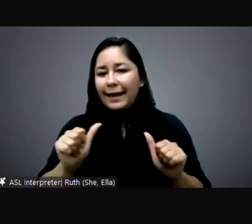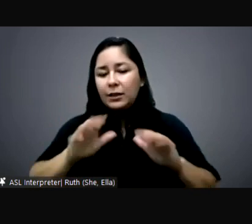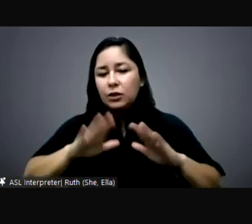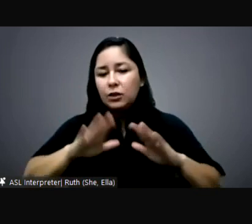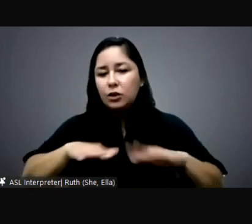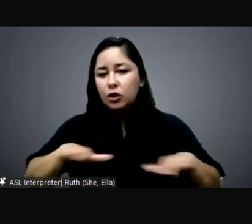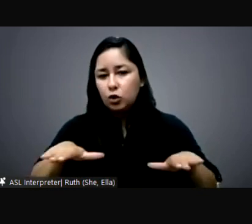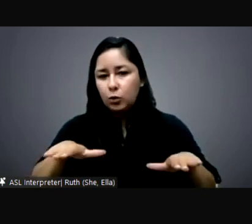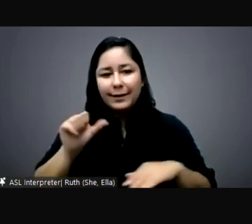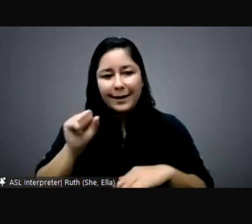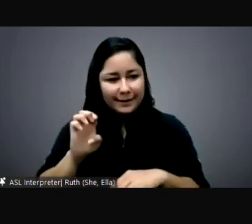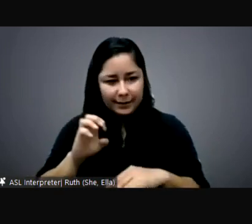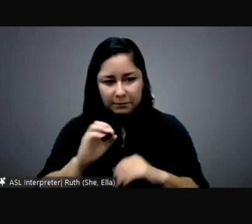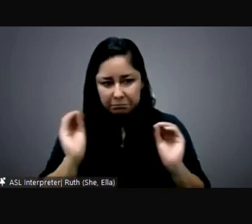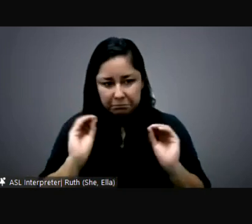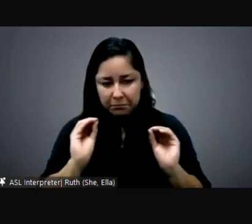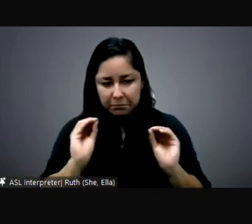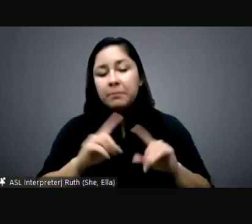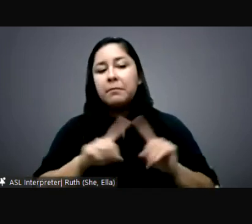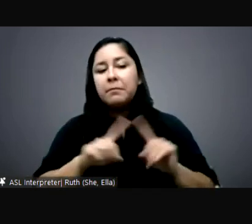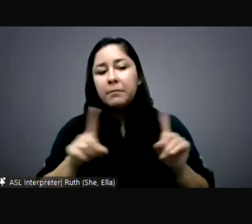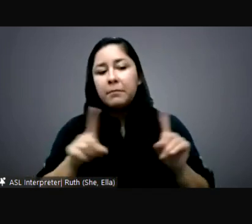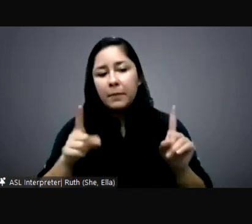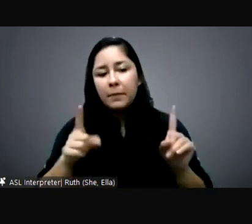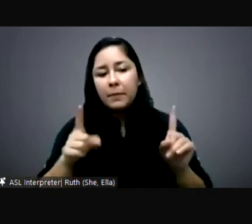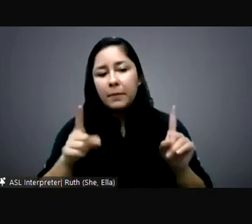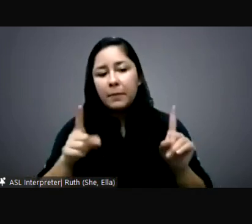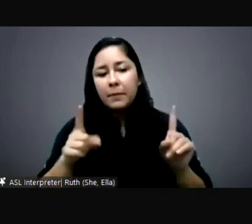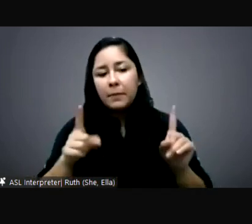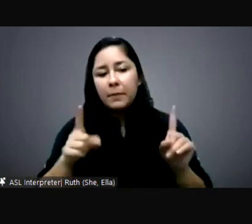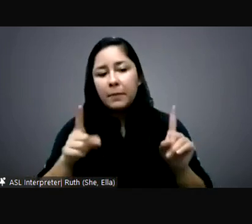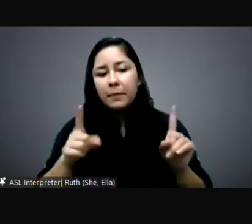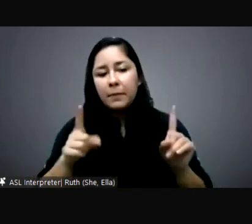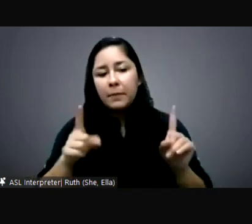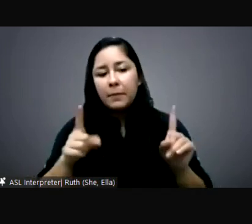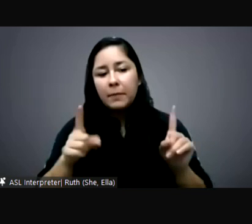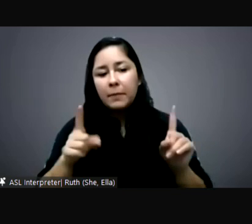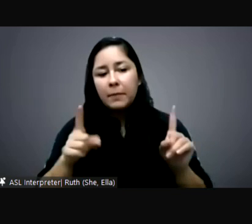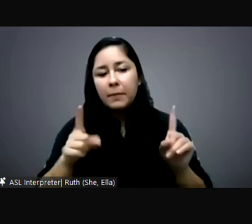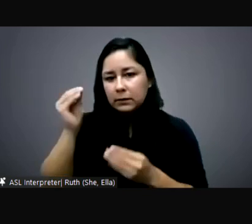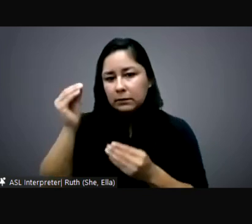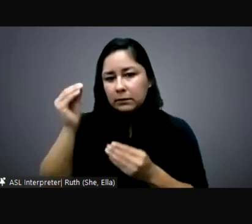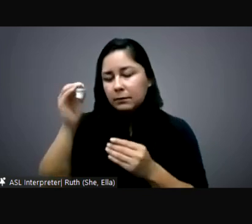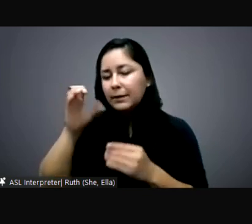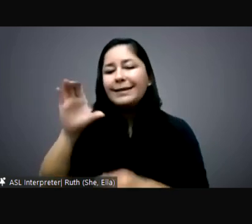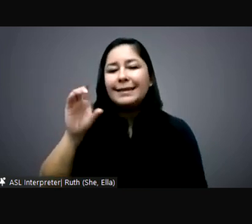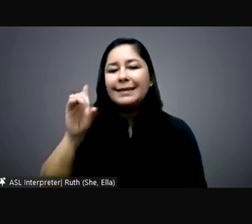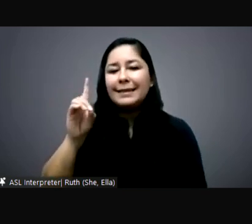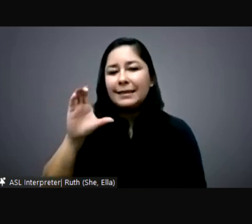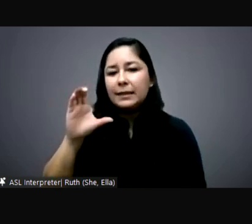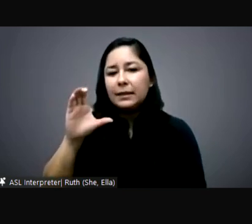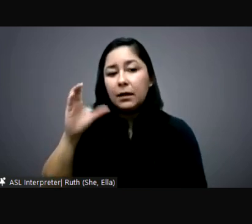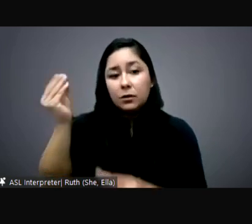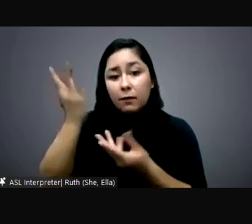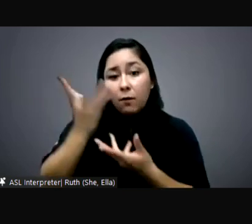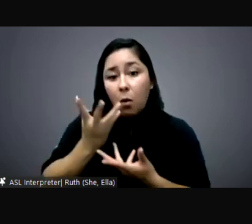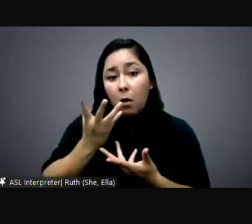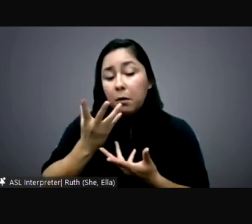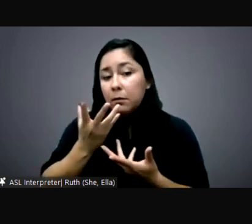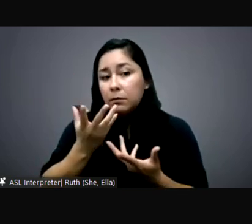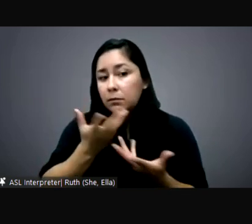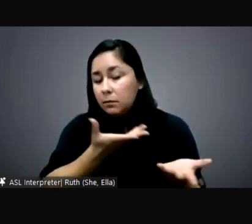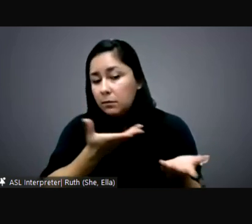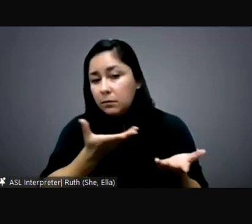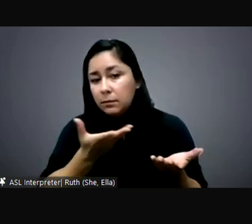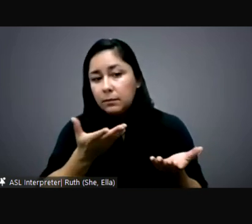but we are anxiously awaiting guidance from CDC. They have let us know that They expect to release school and child care